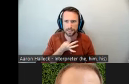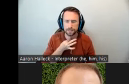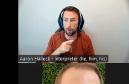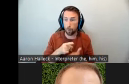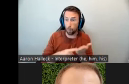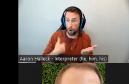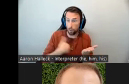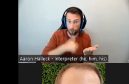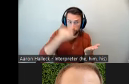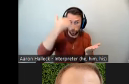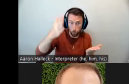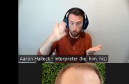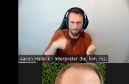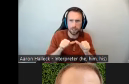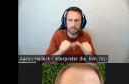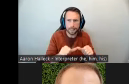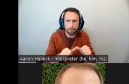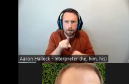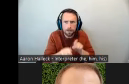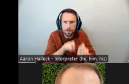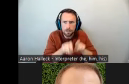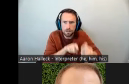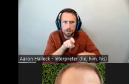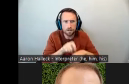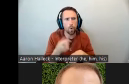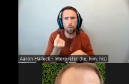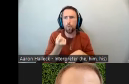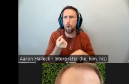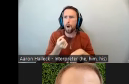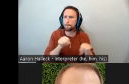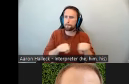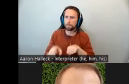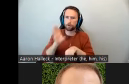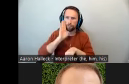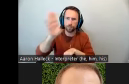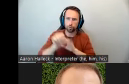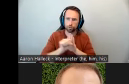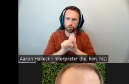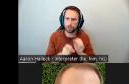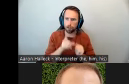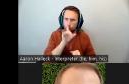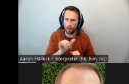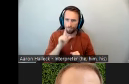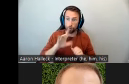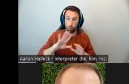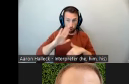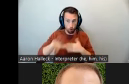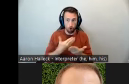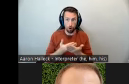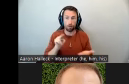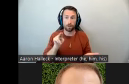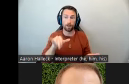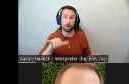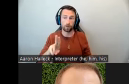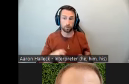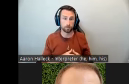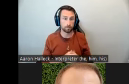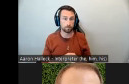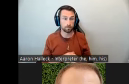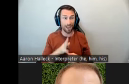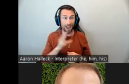to really keep focus on what that future state could look like for all of us at IT at NYU. And then we have to take some baby steps,